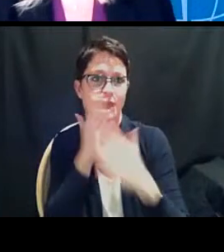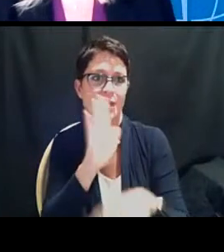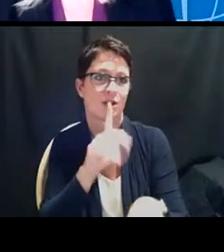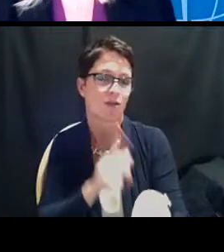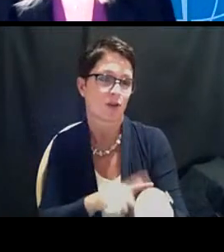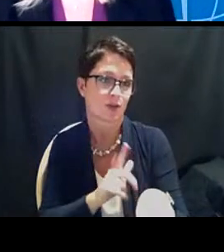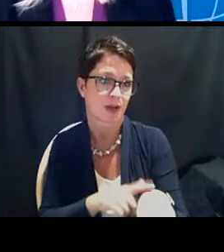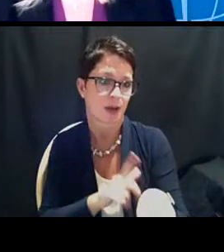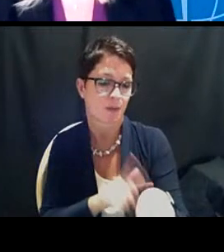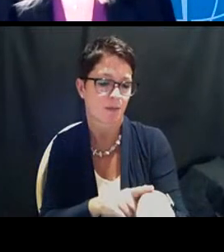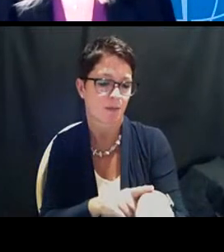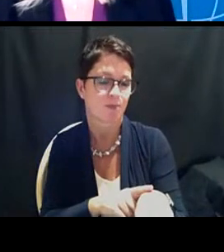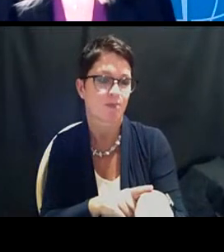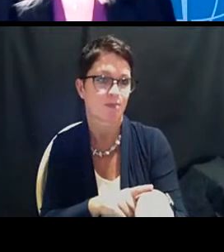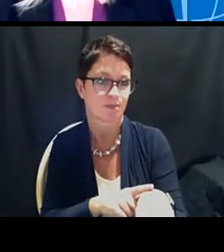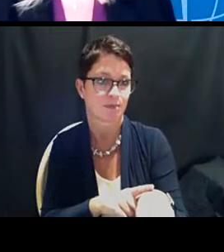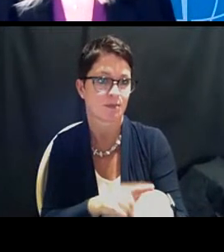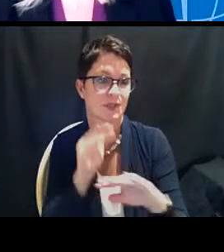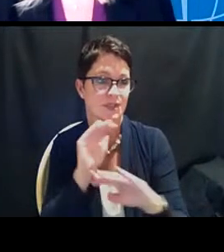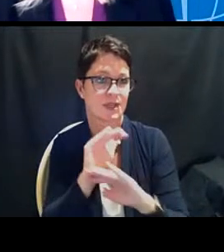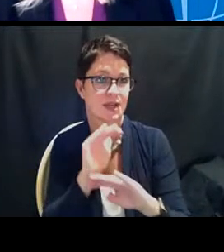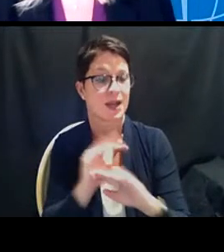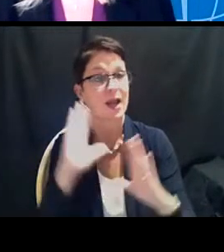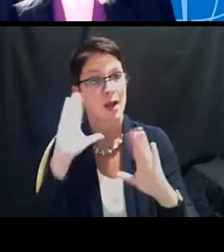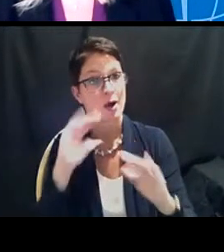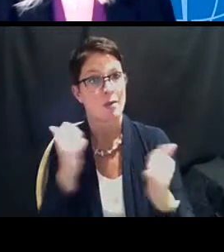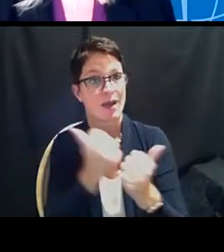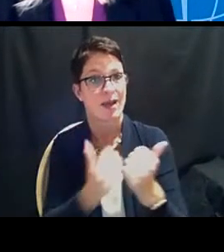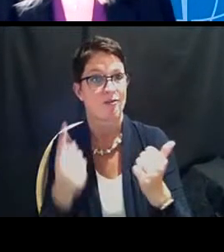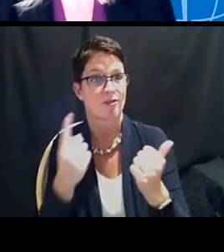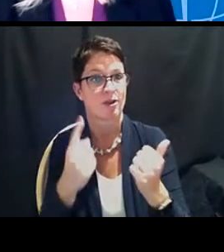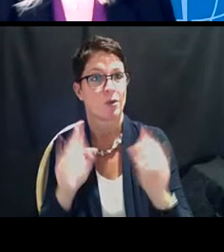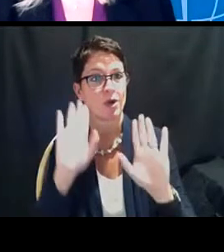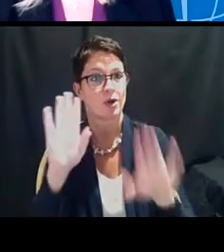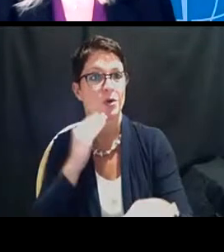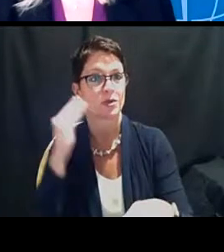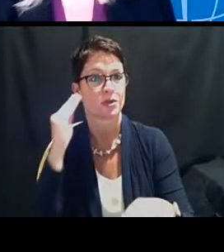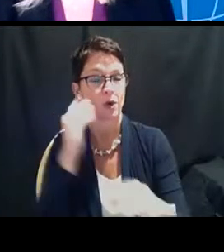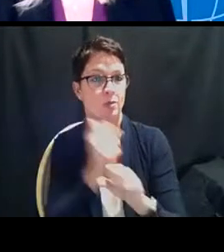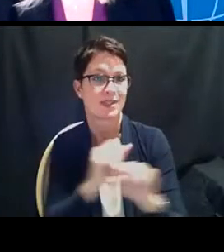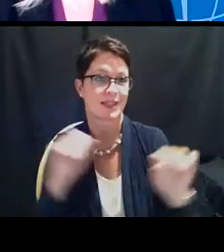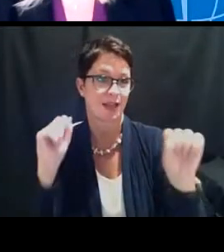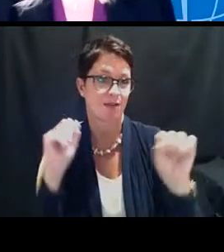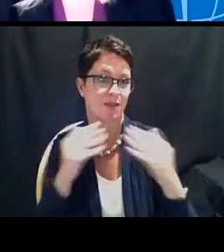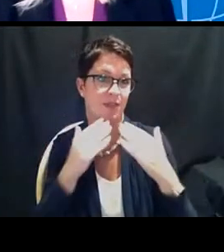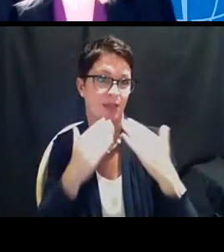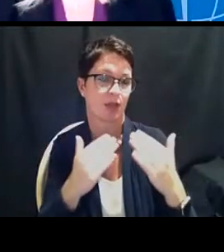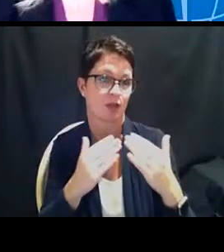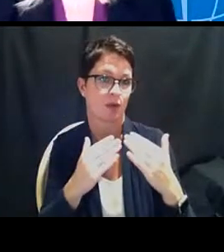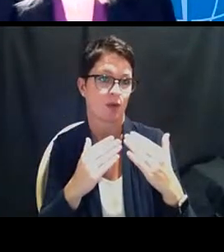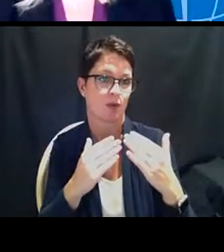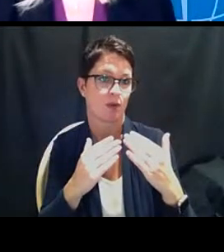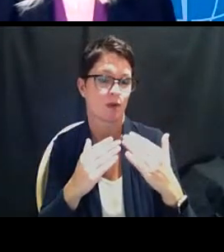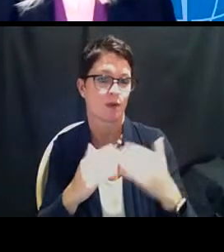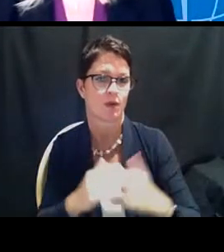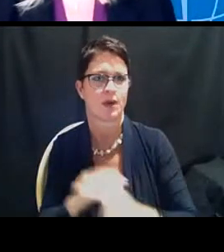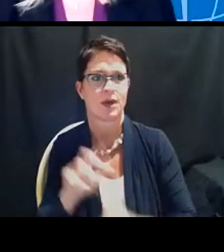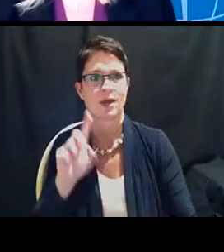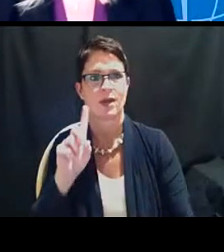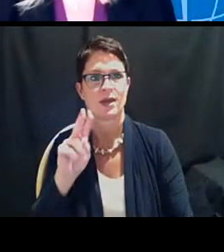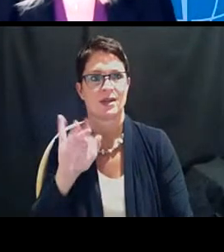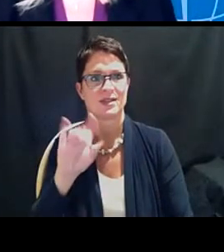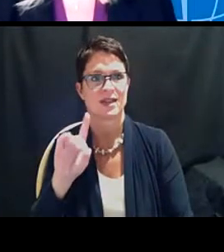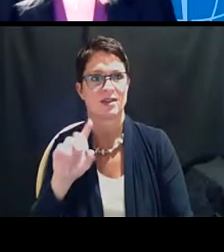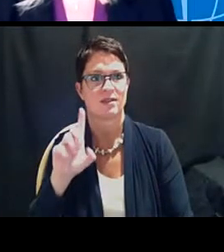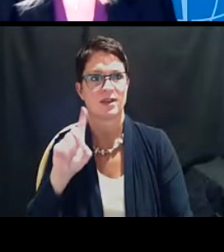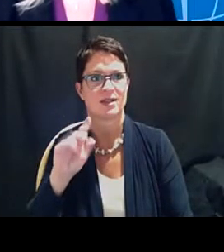time and hope everyone gets home safe. Thank you, Eric. David Diamond. David,